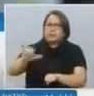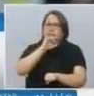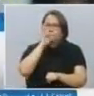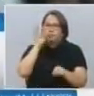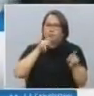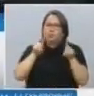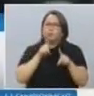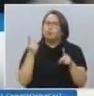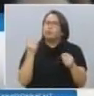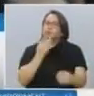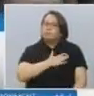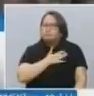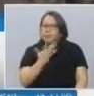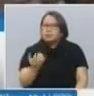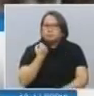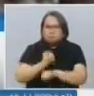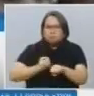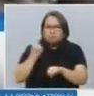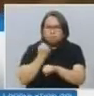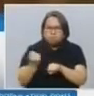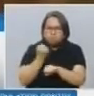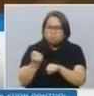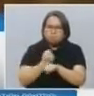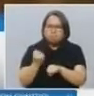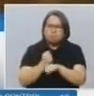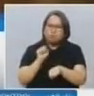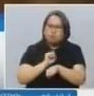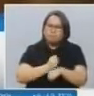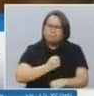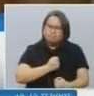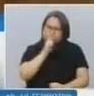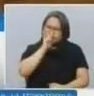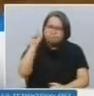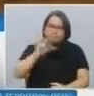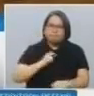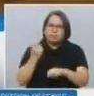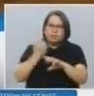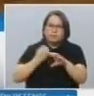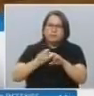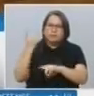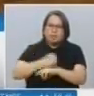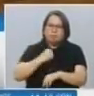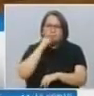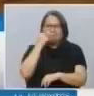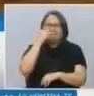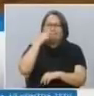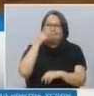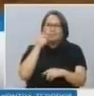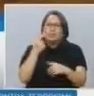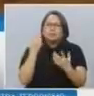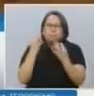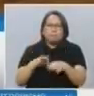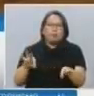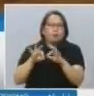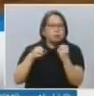to toil and sacrifice day in and day out for the long-term good of your